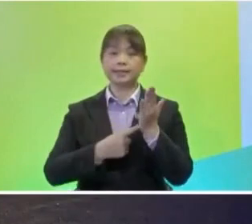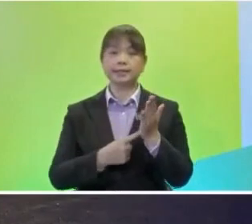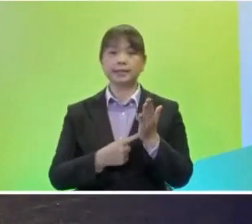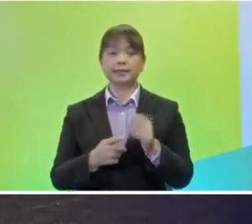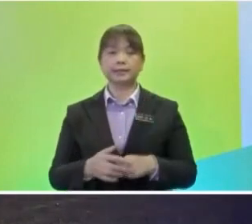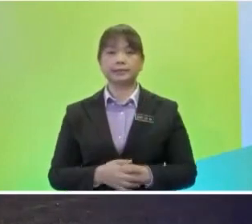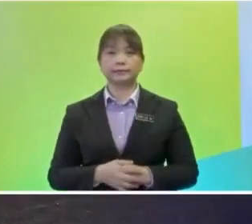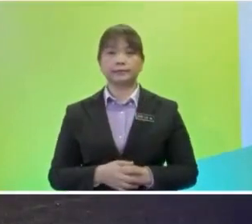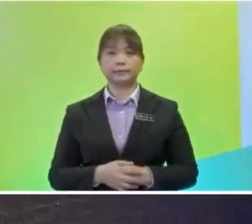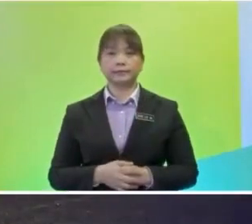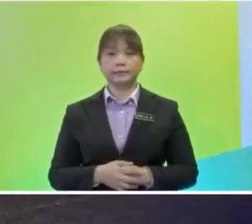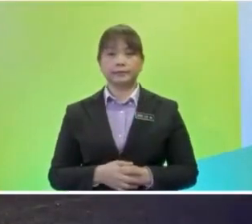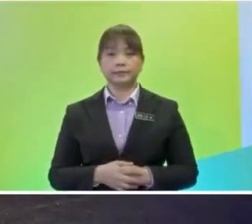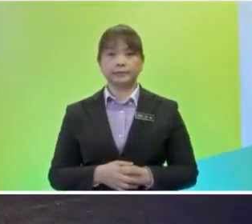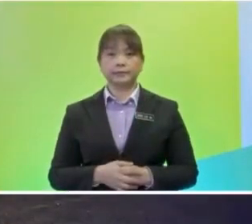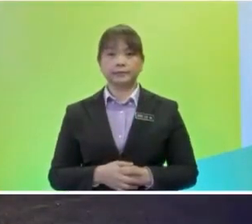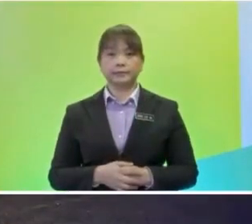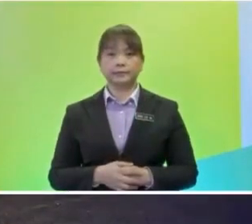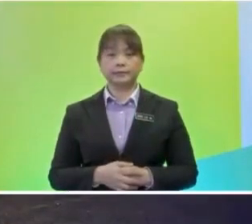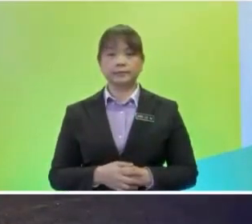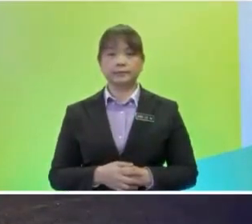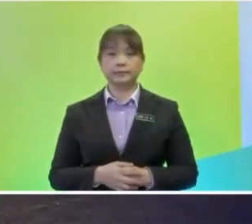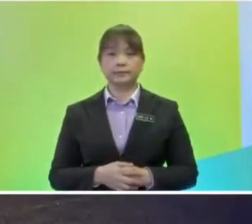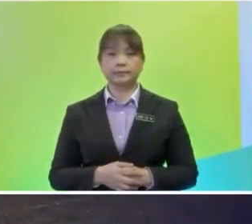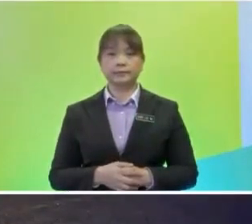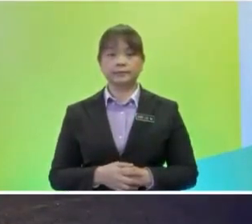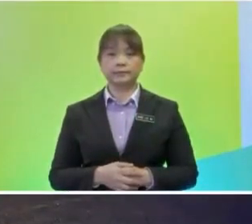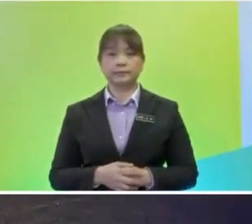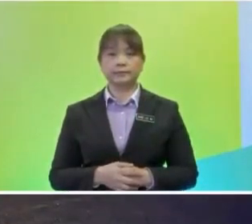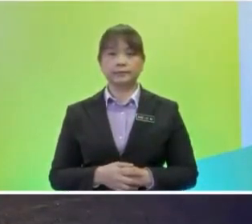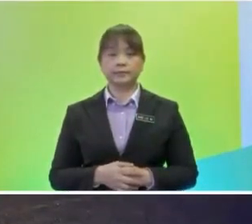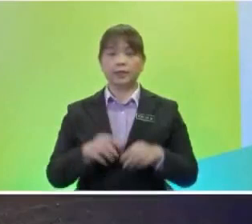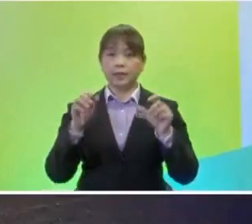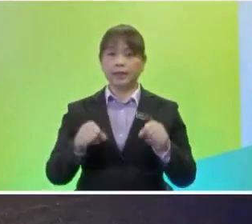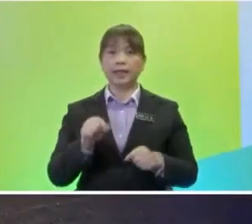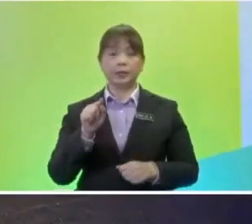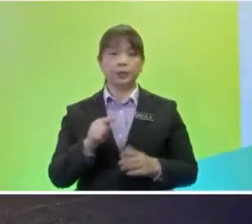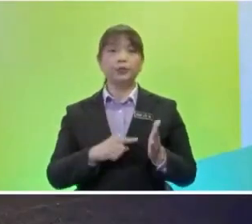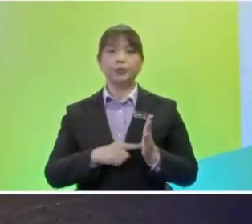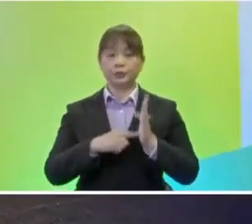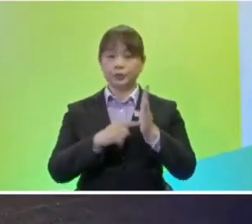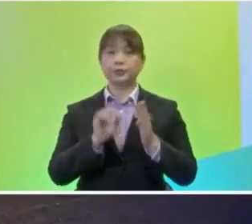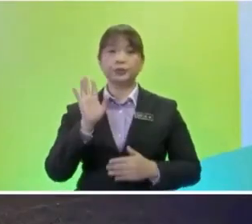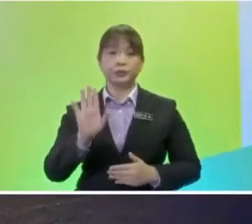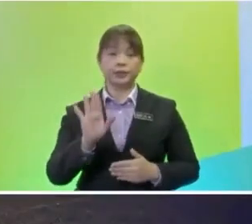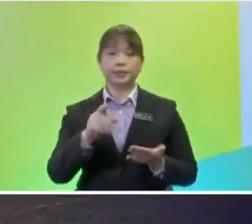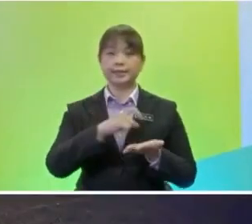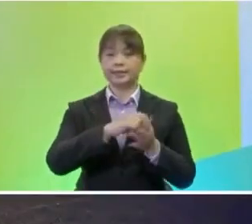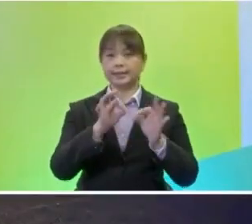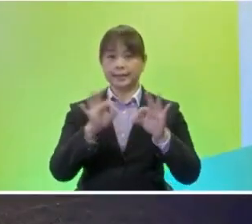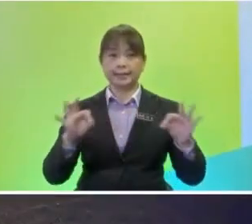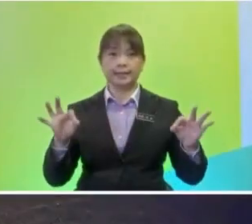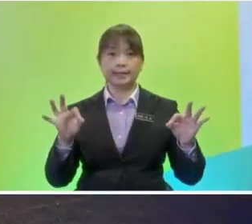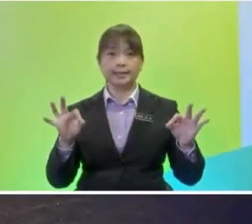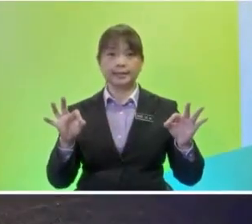Who was it just now? Was it Umaira, was it? Yeah, Umaira. Okay, Umaira, can you show me your sentence? Because it's